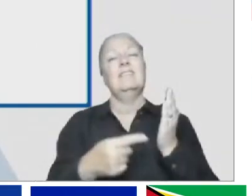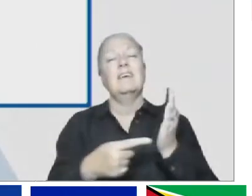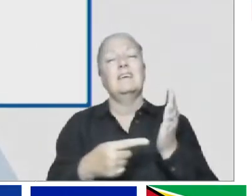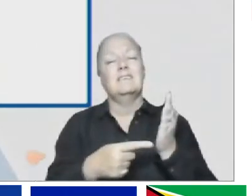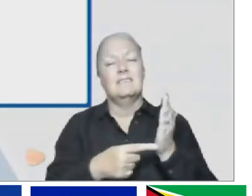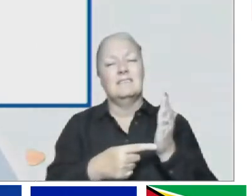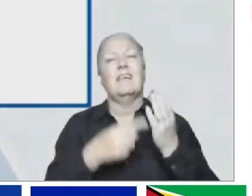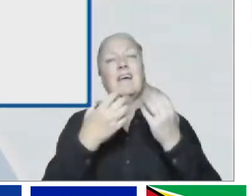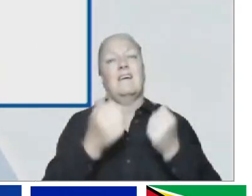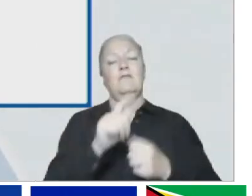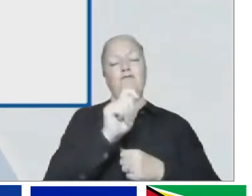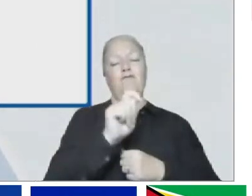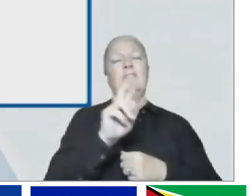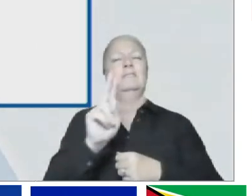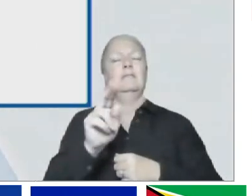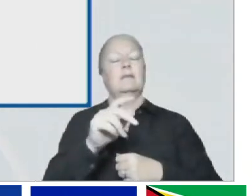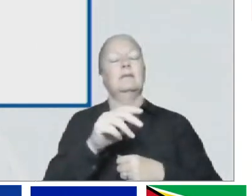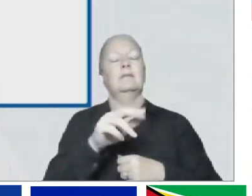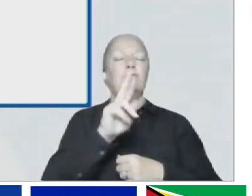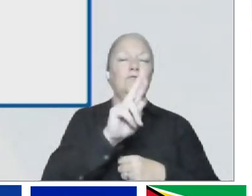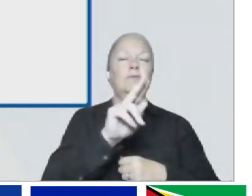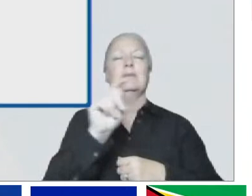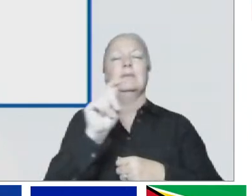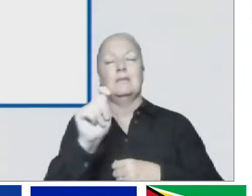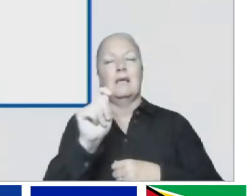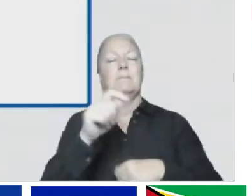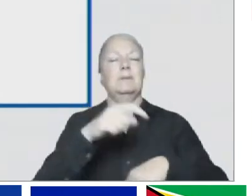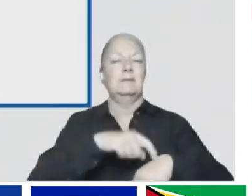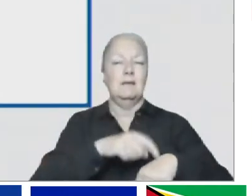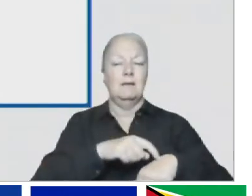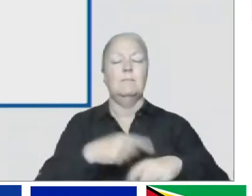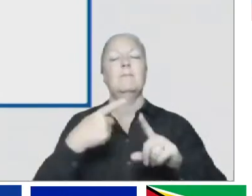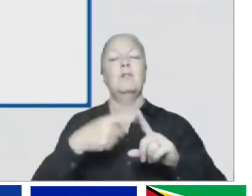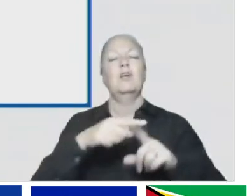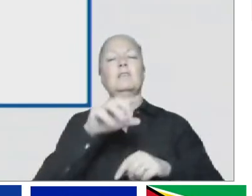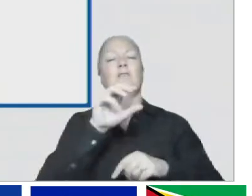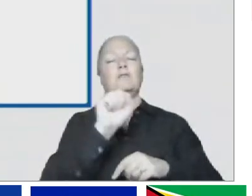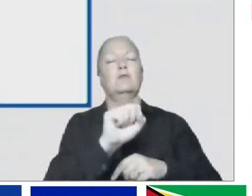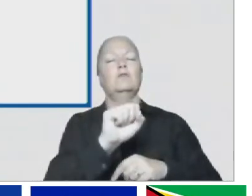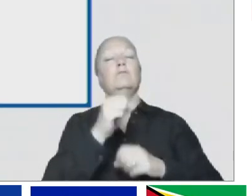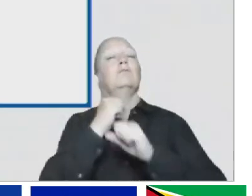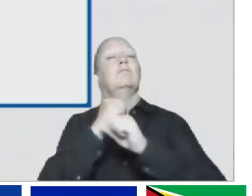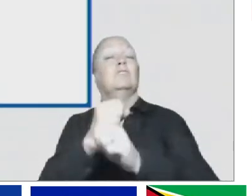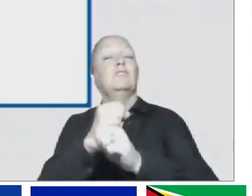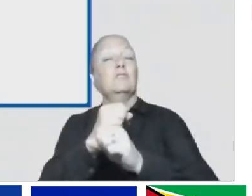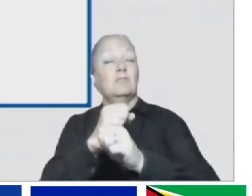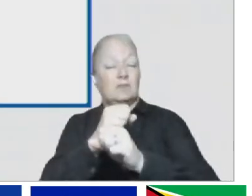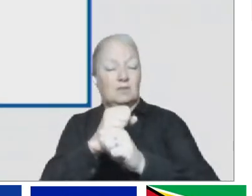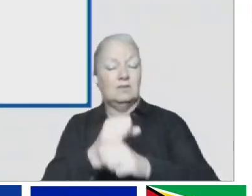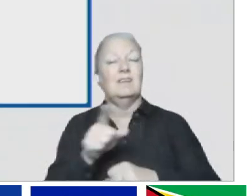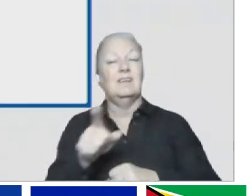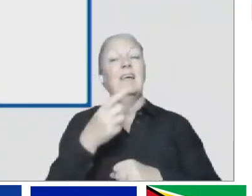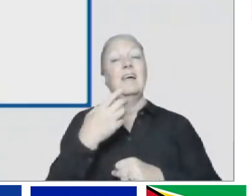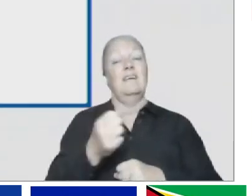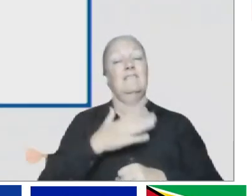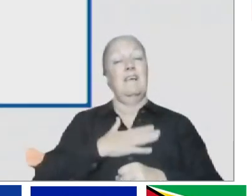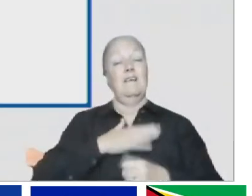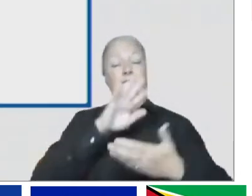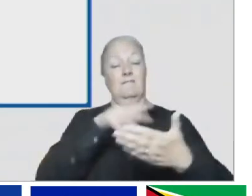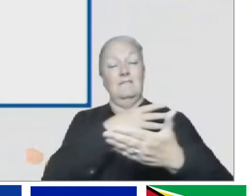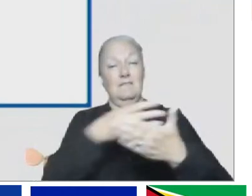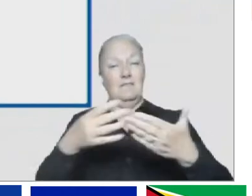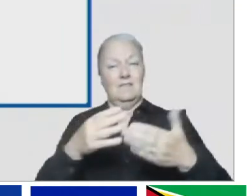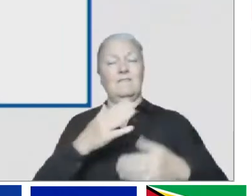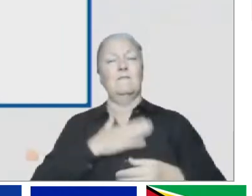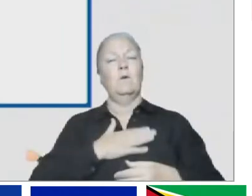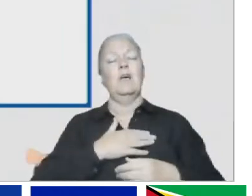had the National Social Protection Committee, and that's the institutional framework for Jamaica's social protection strategy.